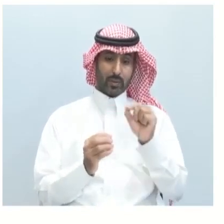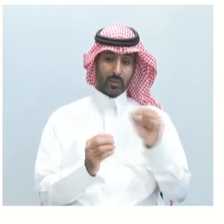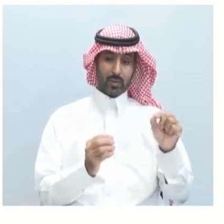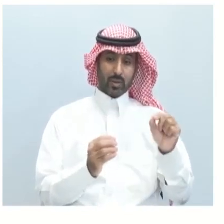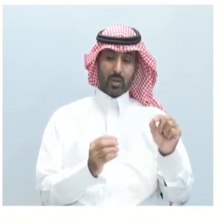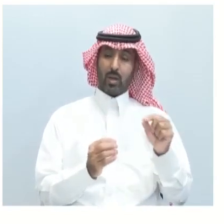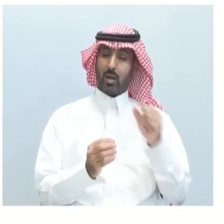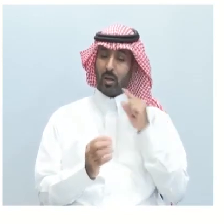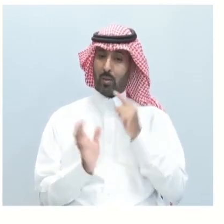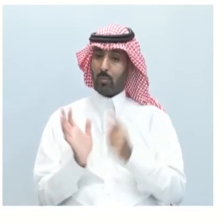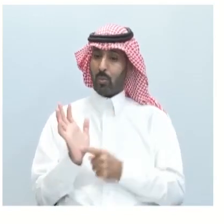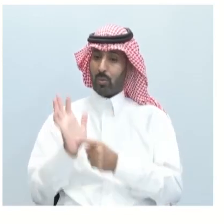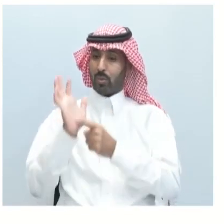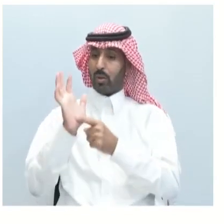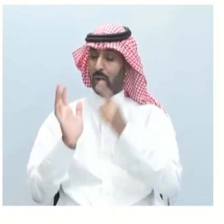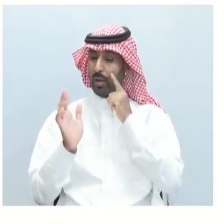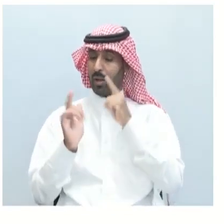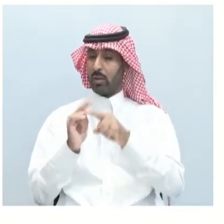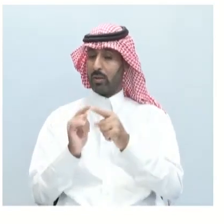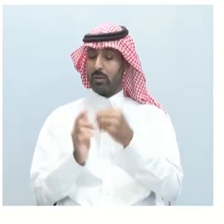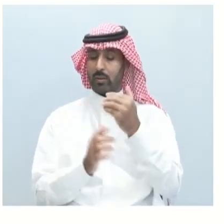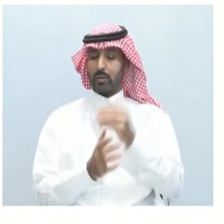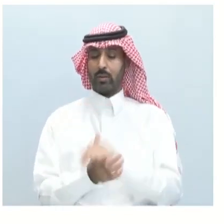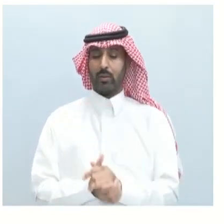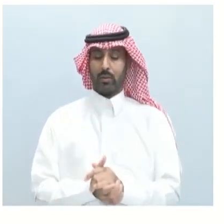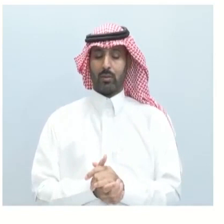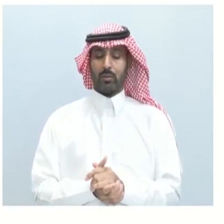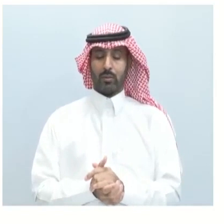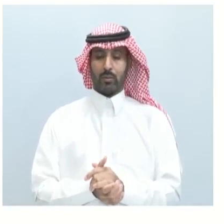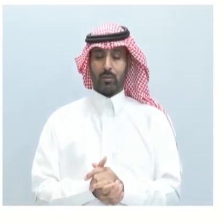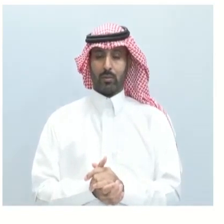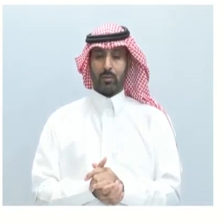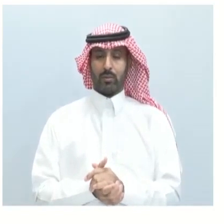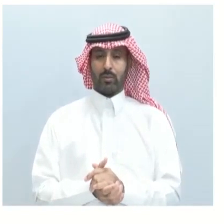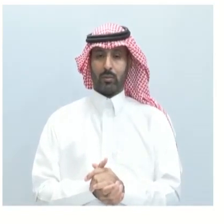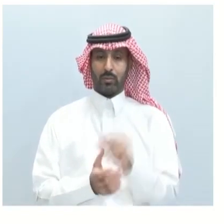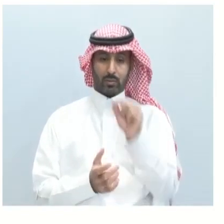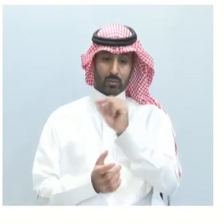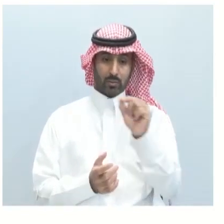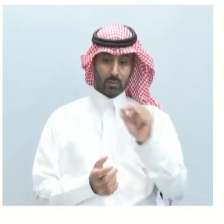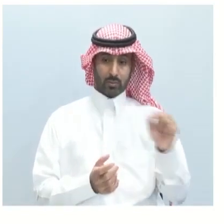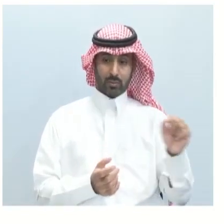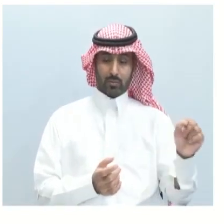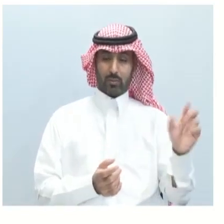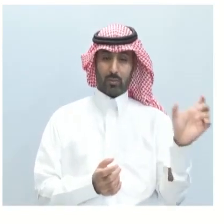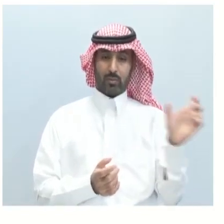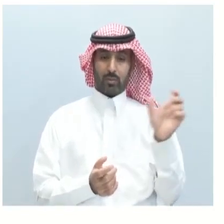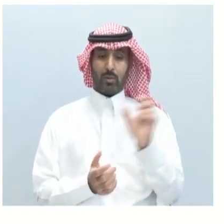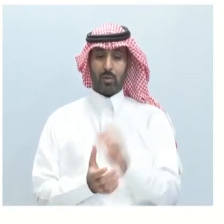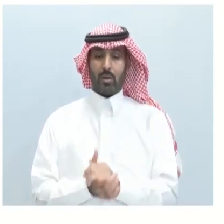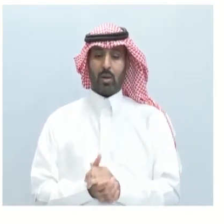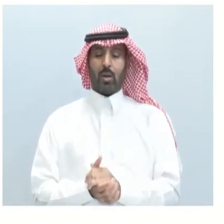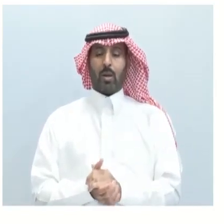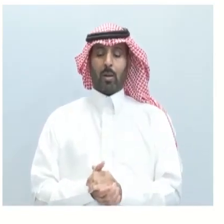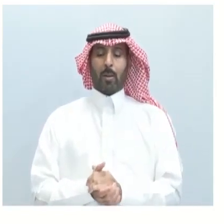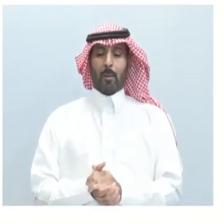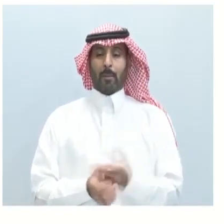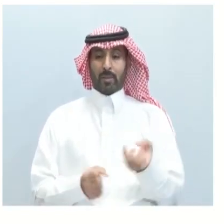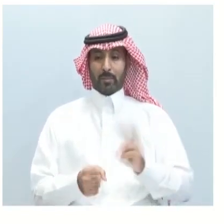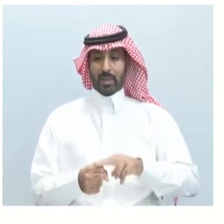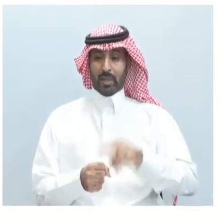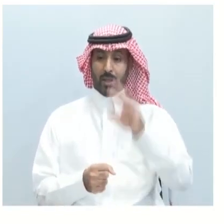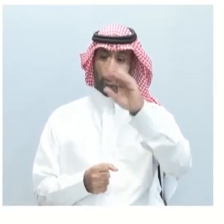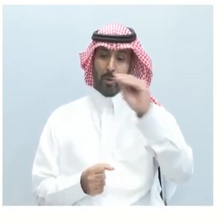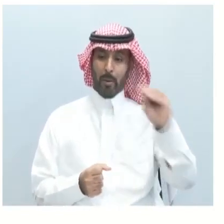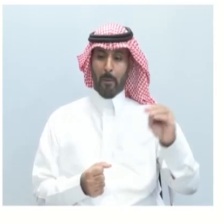Honored Polish community this time. Now note that you are going to highlight certain words. Now, for example, like Polish is repeated.